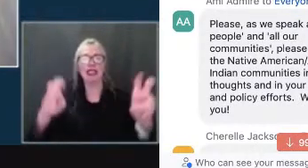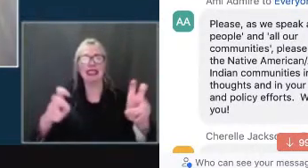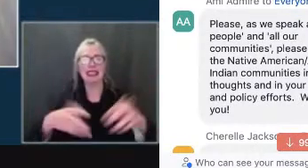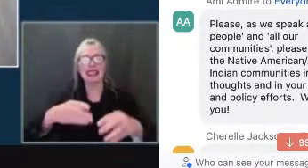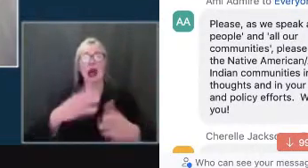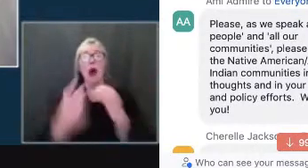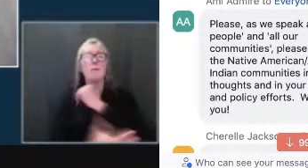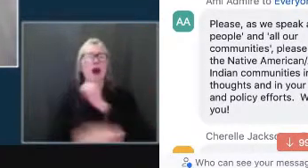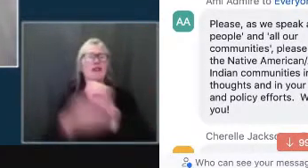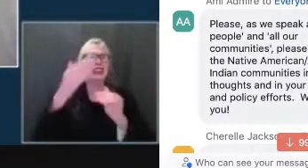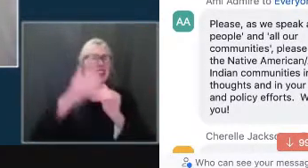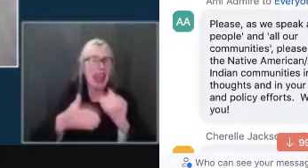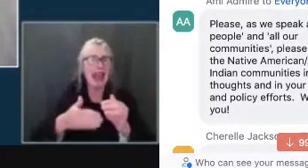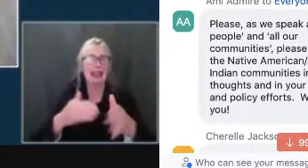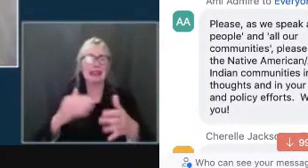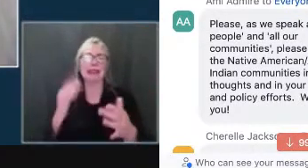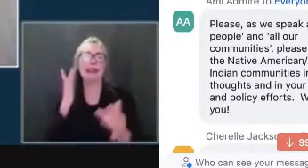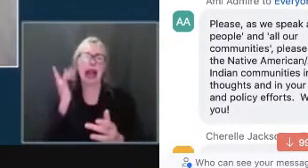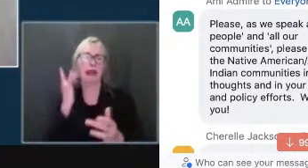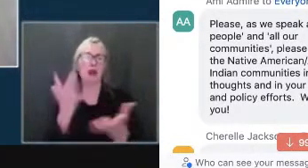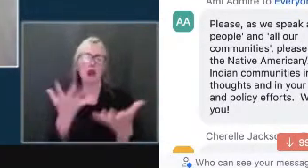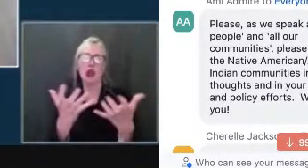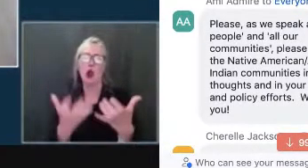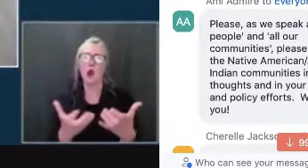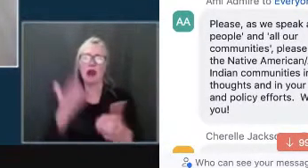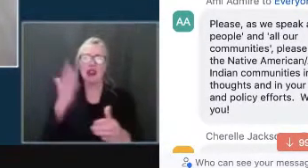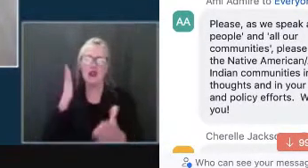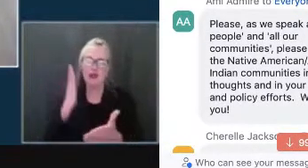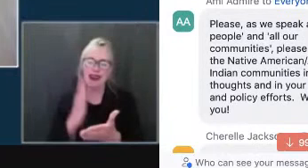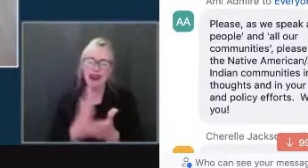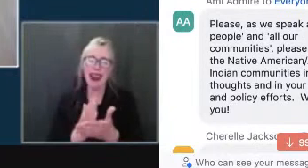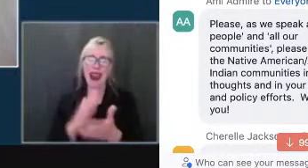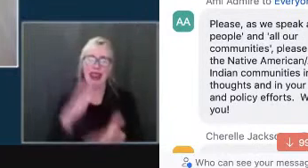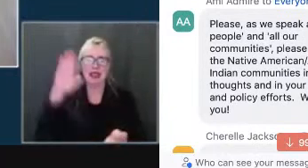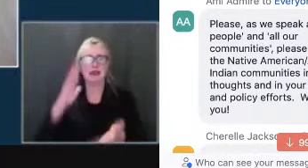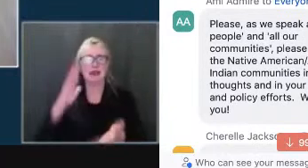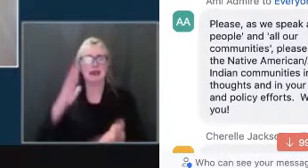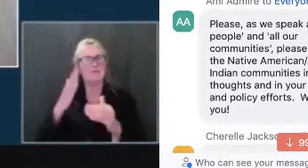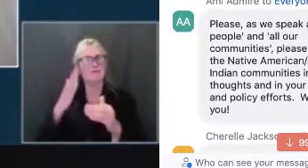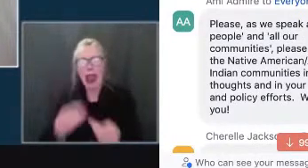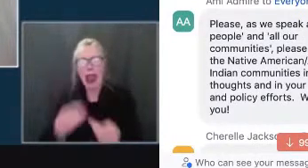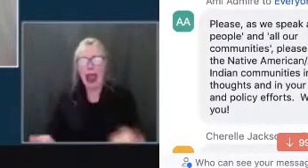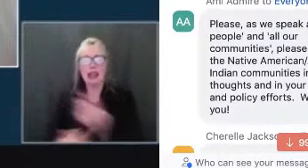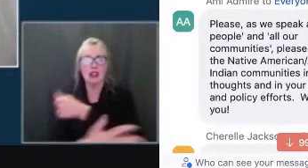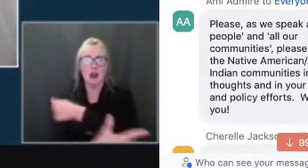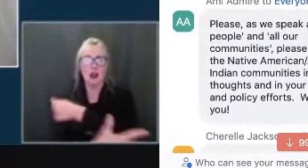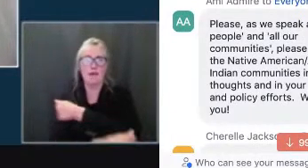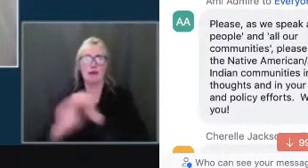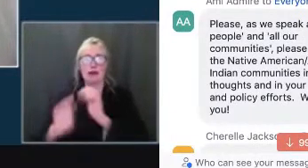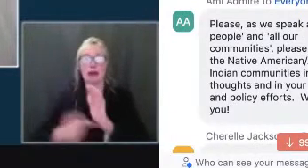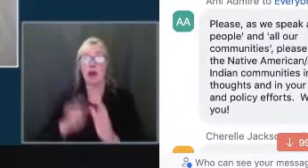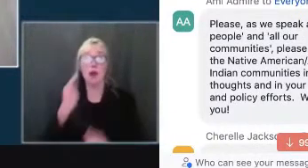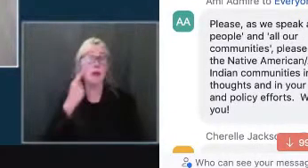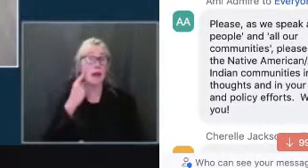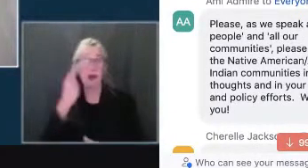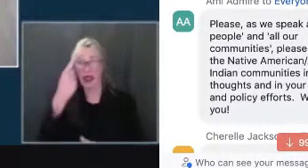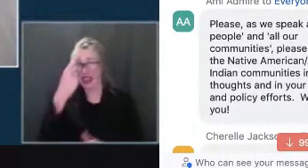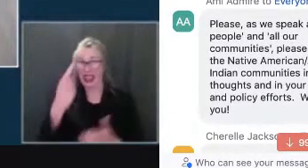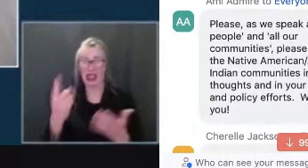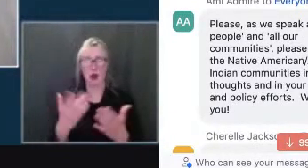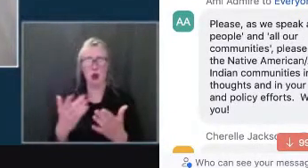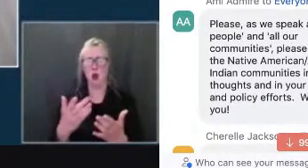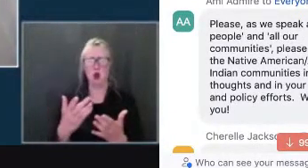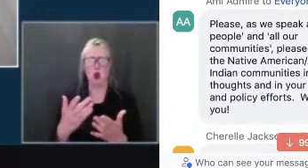poverty once and for all. For many listening, End Poverty in California may sound radical, but not to students